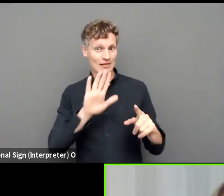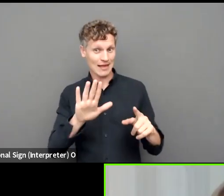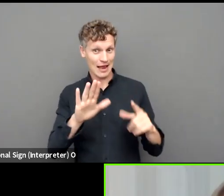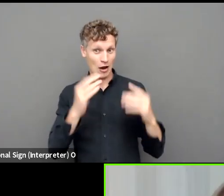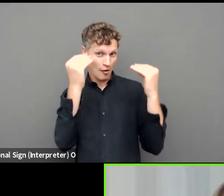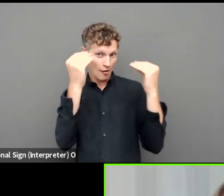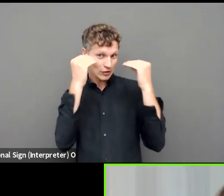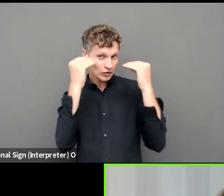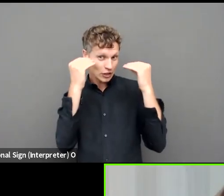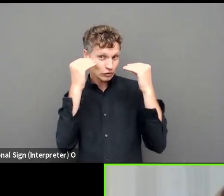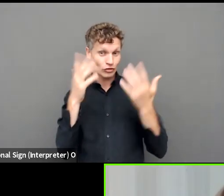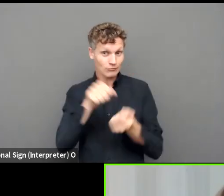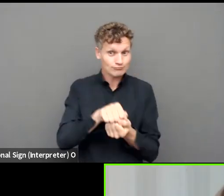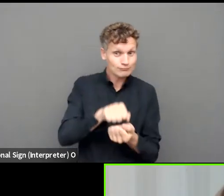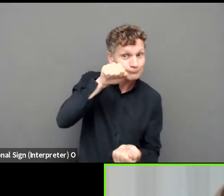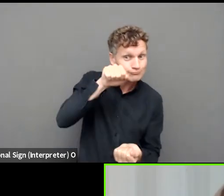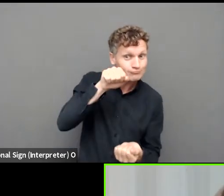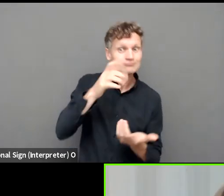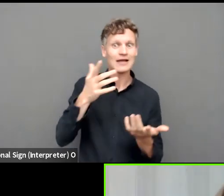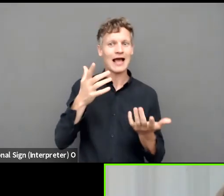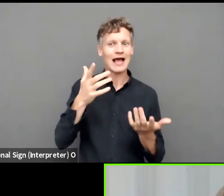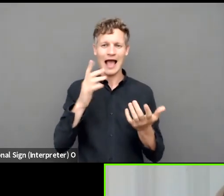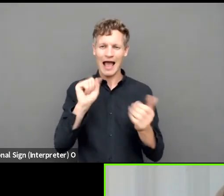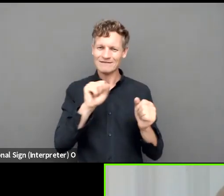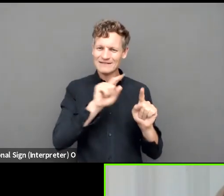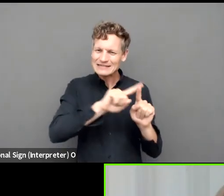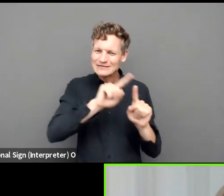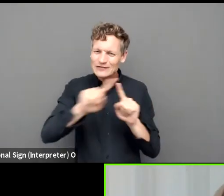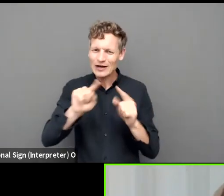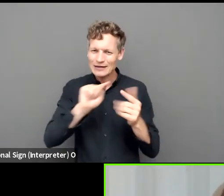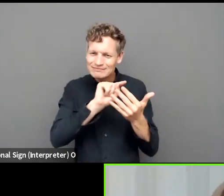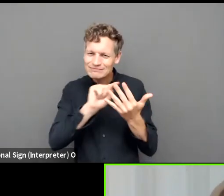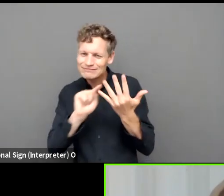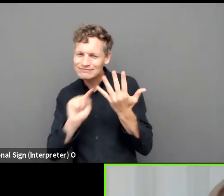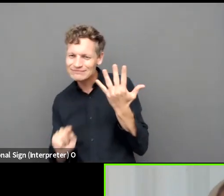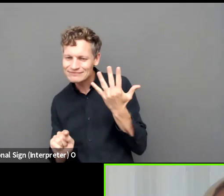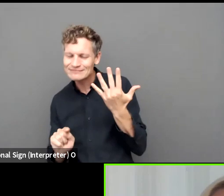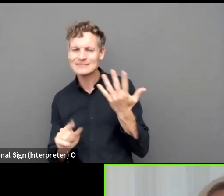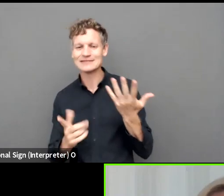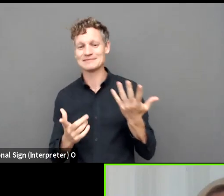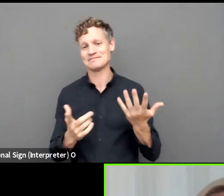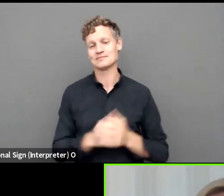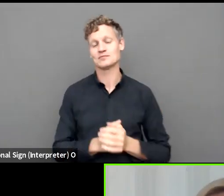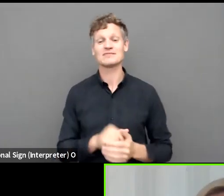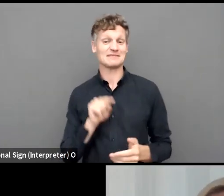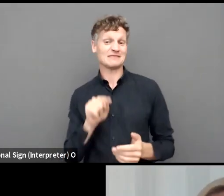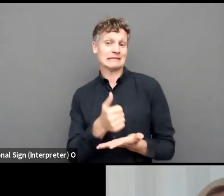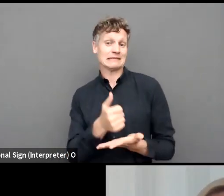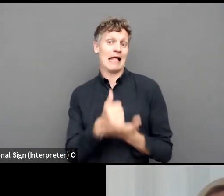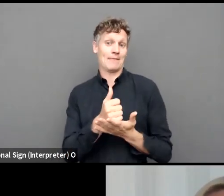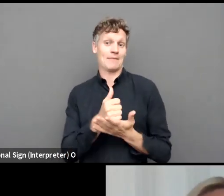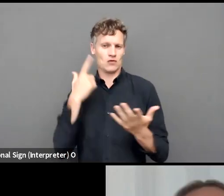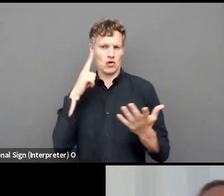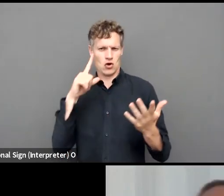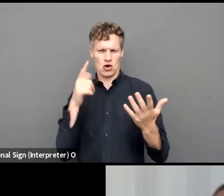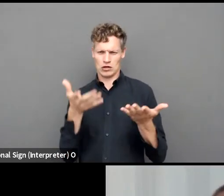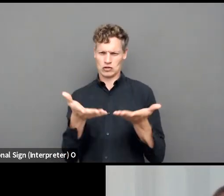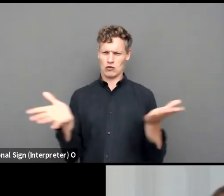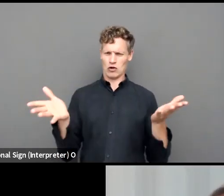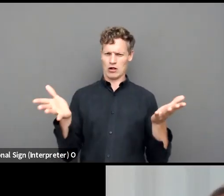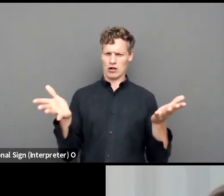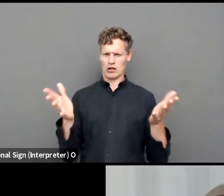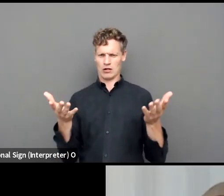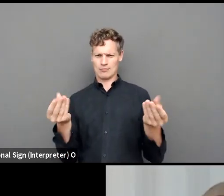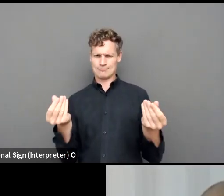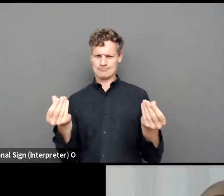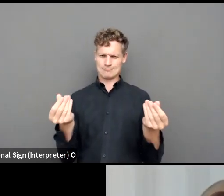you really have, you hold everything else constant. That's what the pay audit does. Fantastic, Iris. I think it's a great question. I'm coming